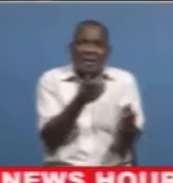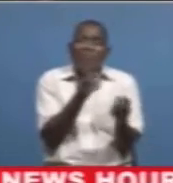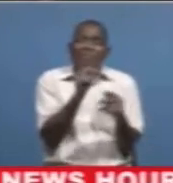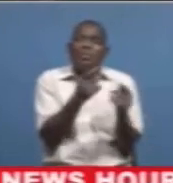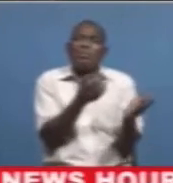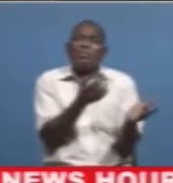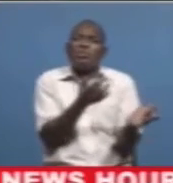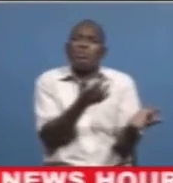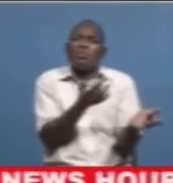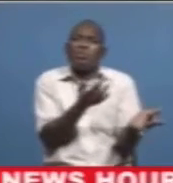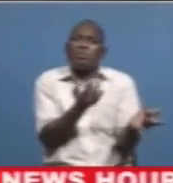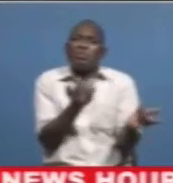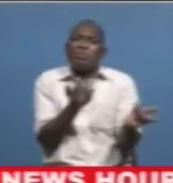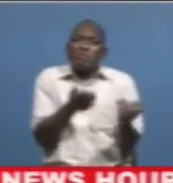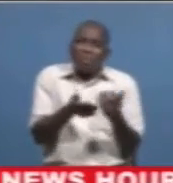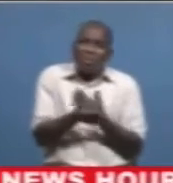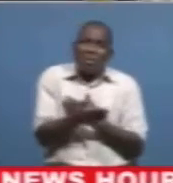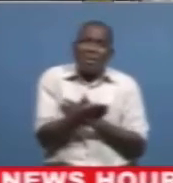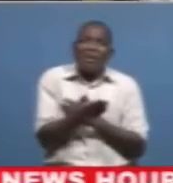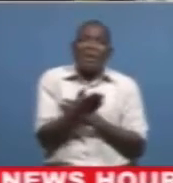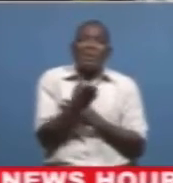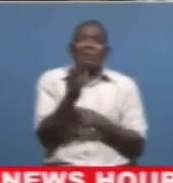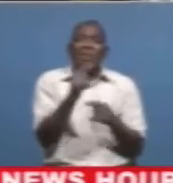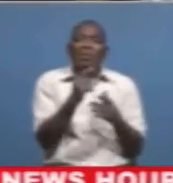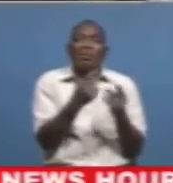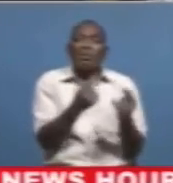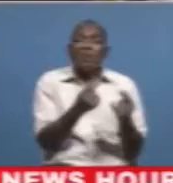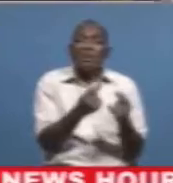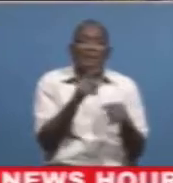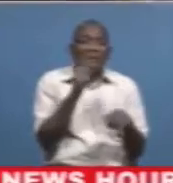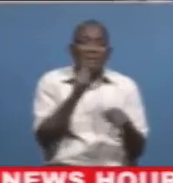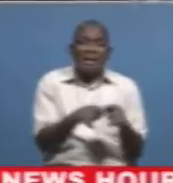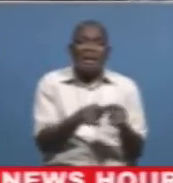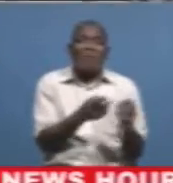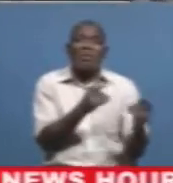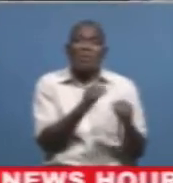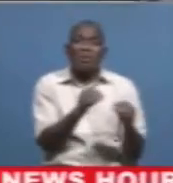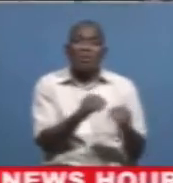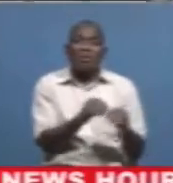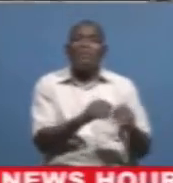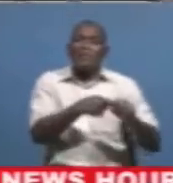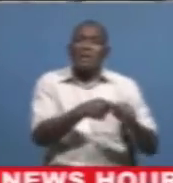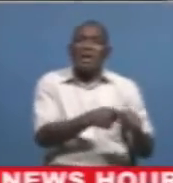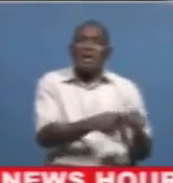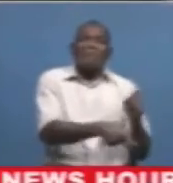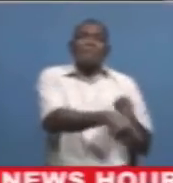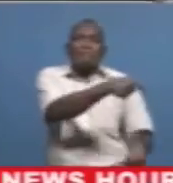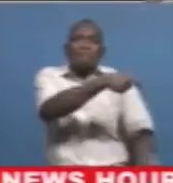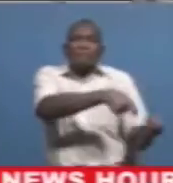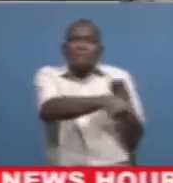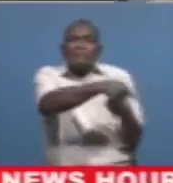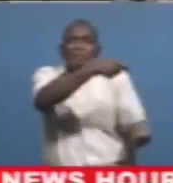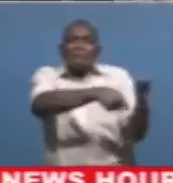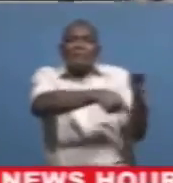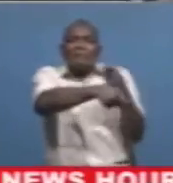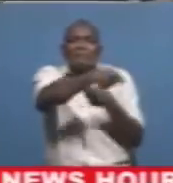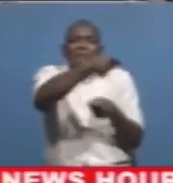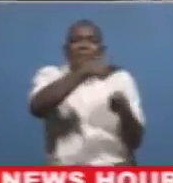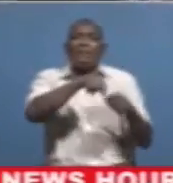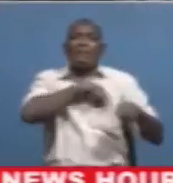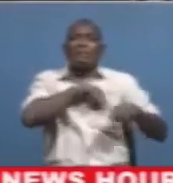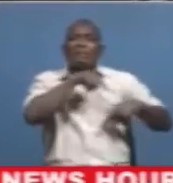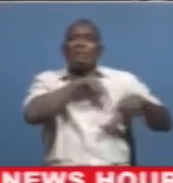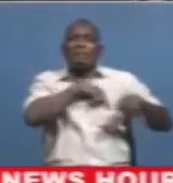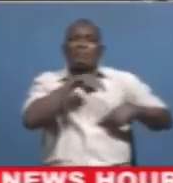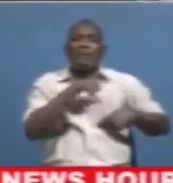the night there. The people couldn't wait any longer and began to fetch the water. Only the